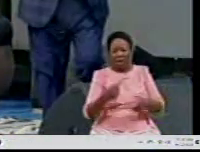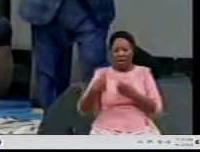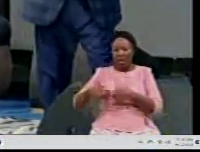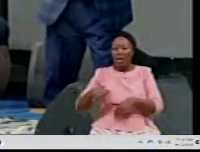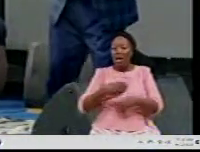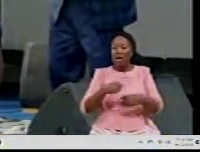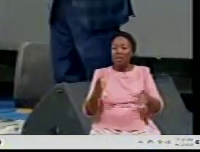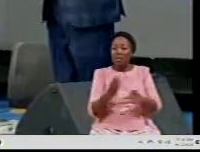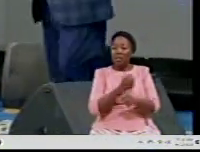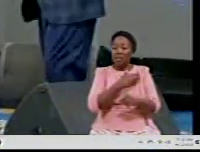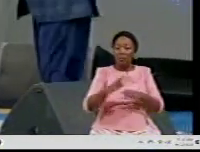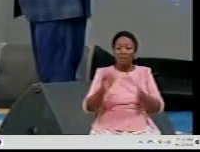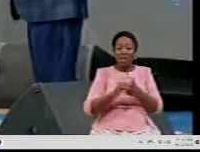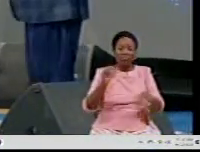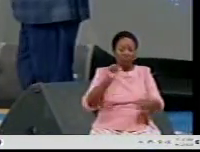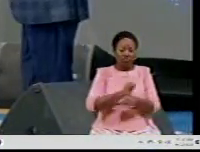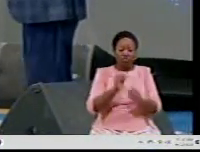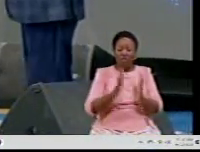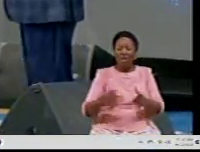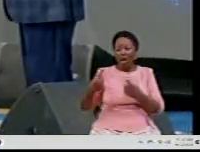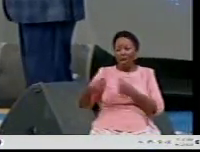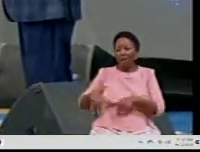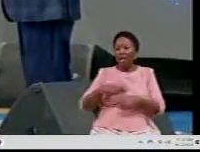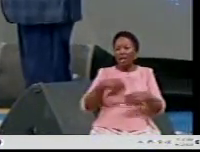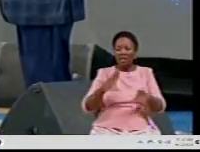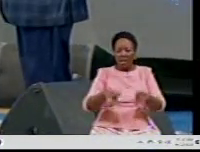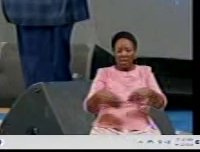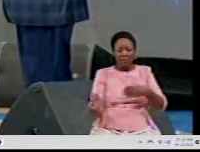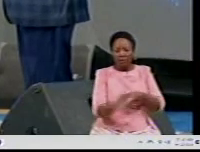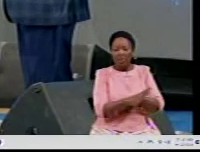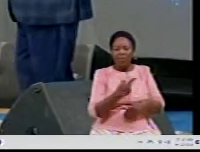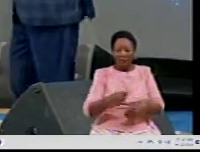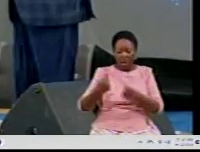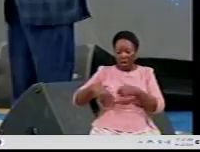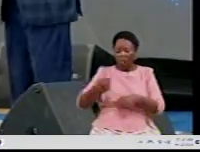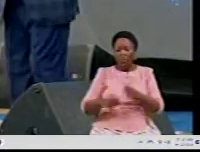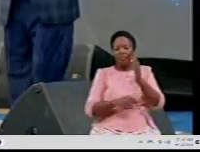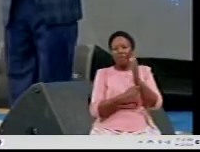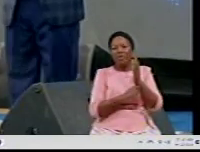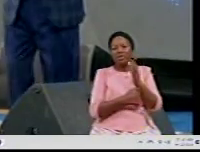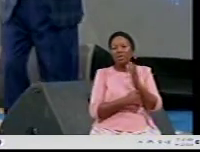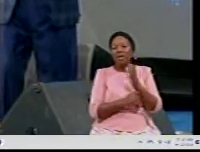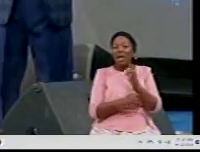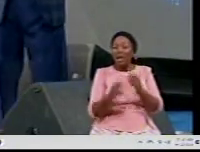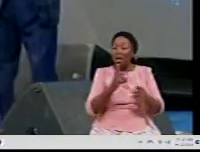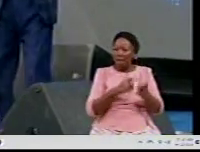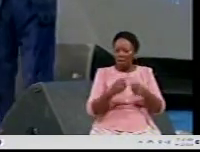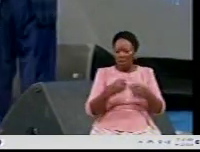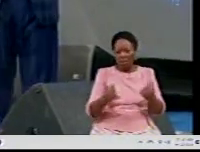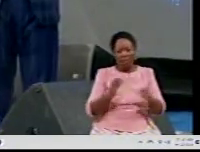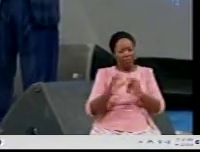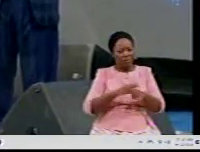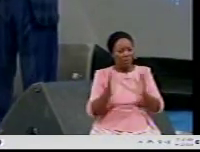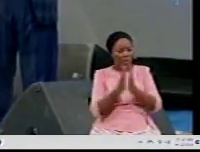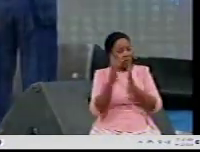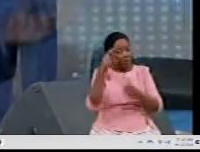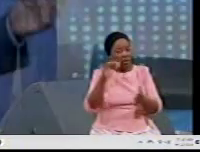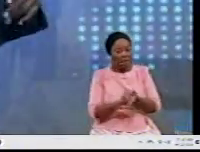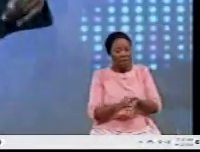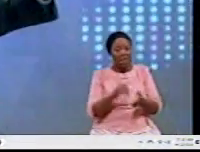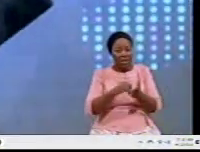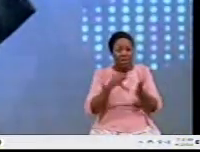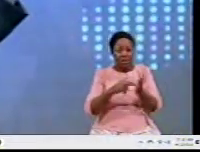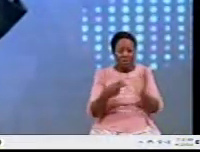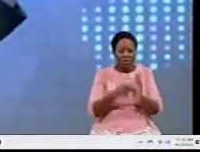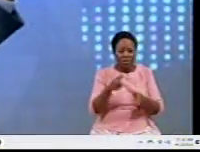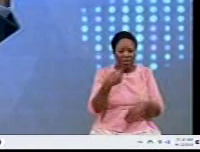the stony heart, and give them the heart of flesh. Now, if you don't pray for that, it means you are saying